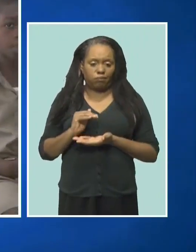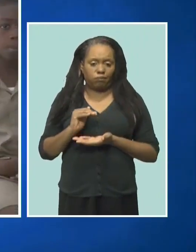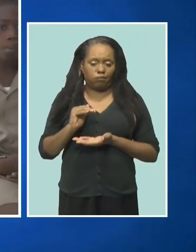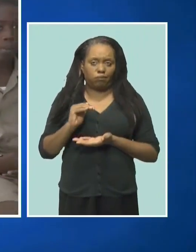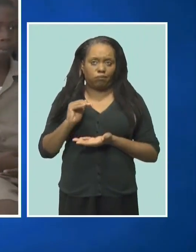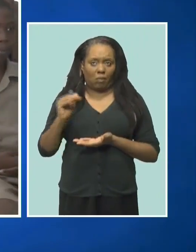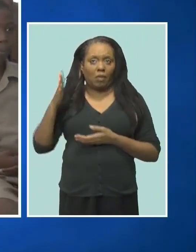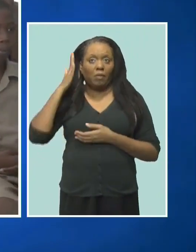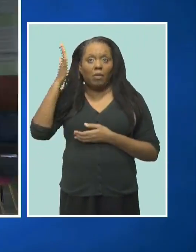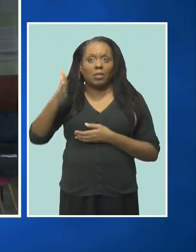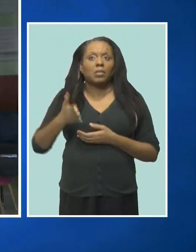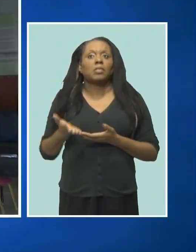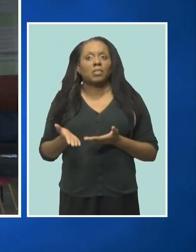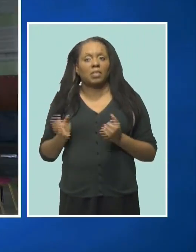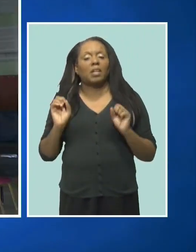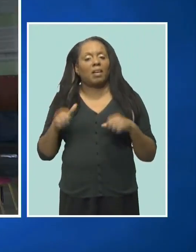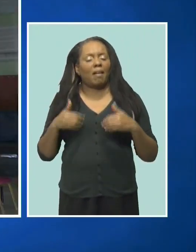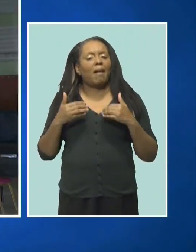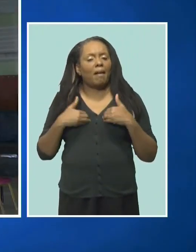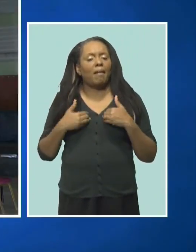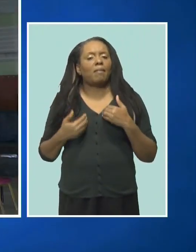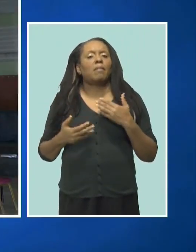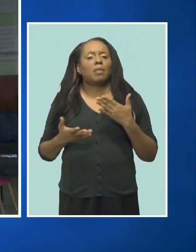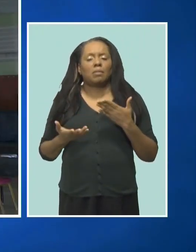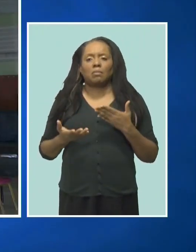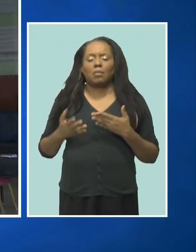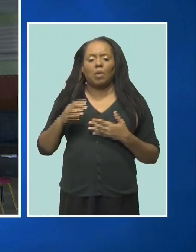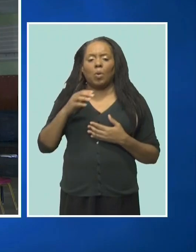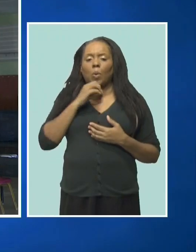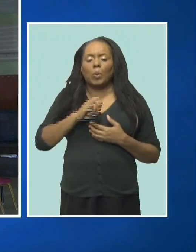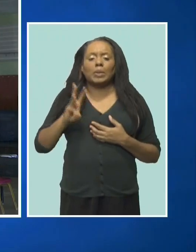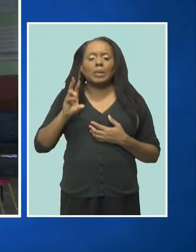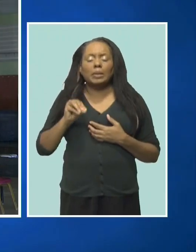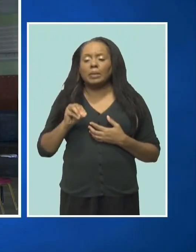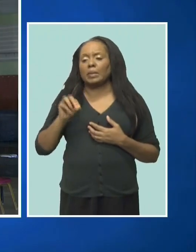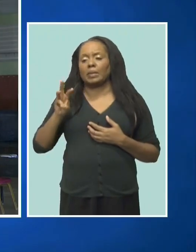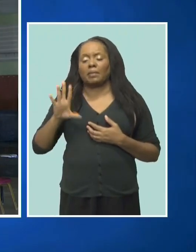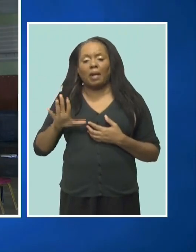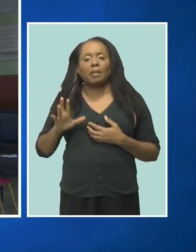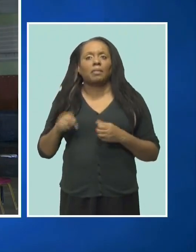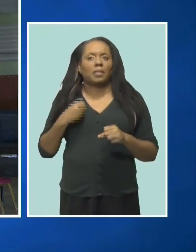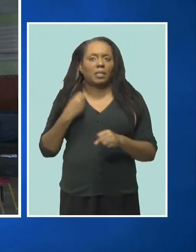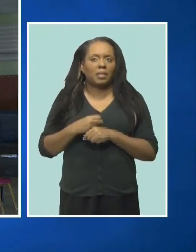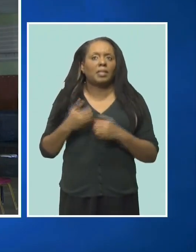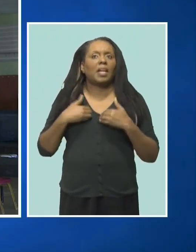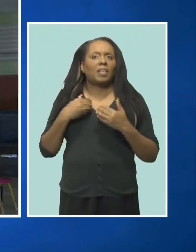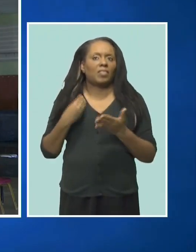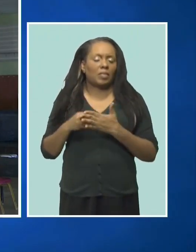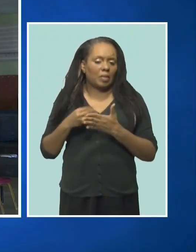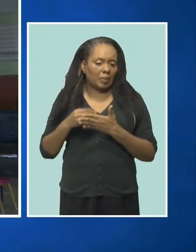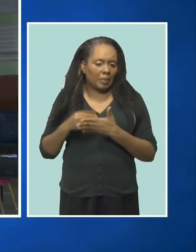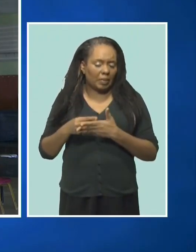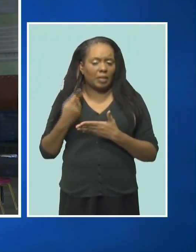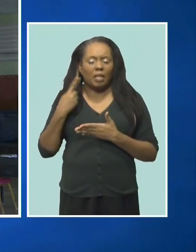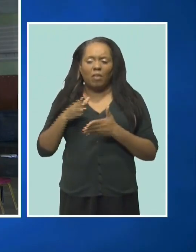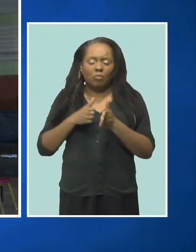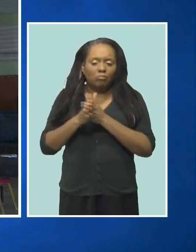something to rely on down the line, whether you get to 60 years or 65 years old, you have something about in the future to look